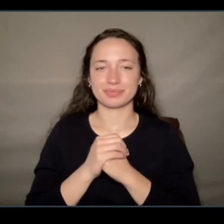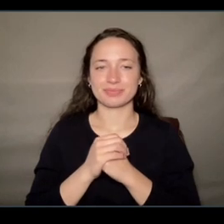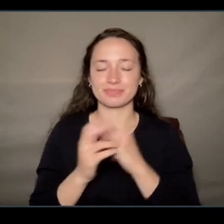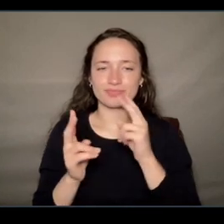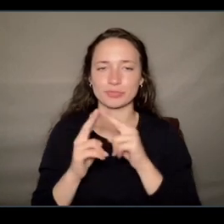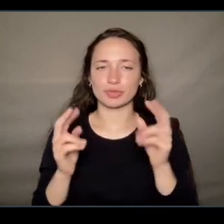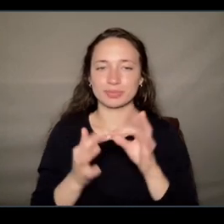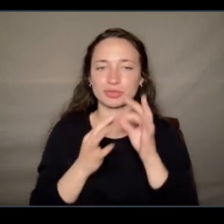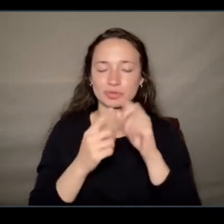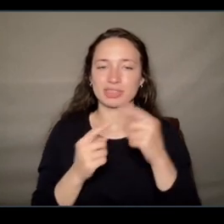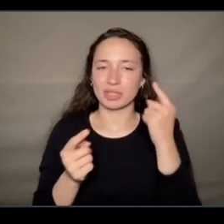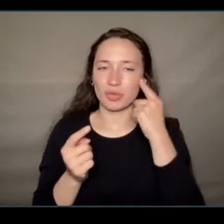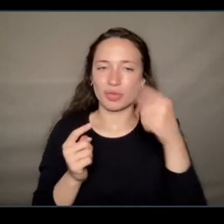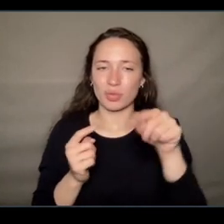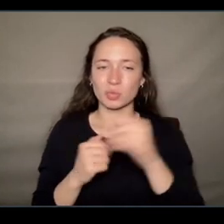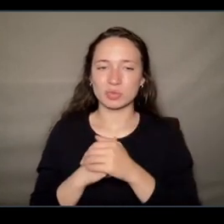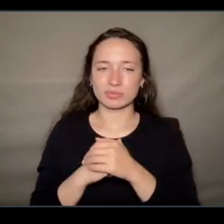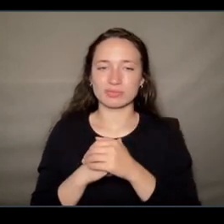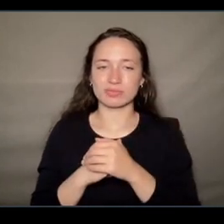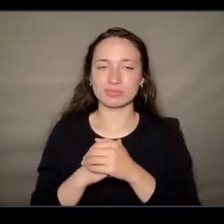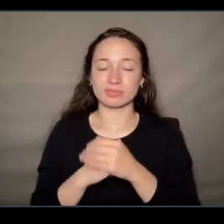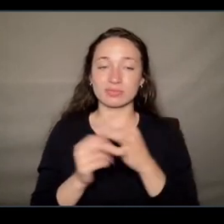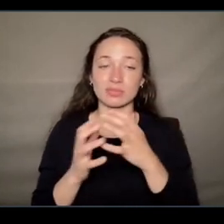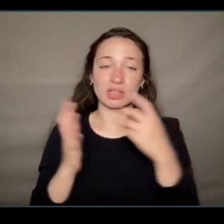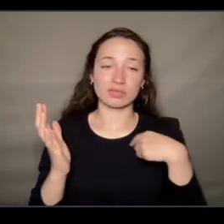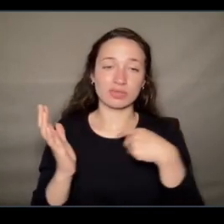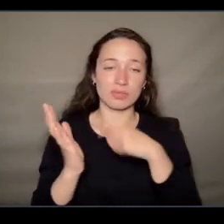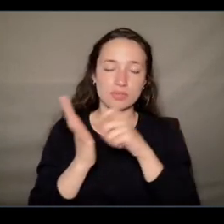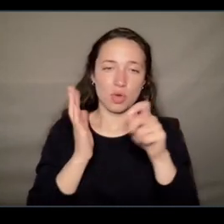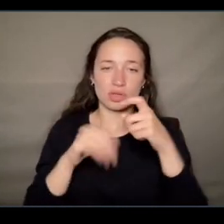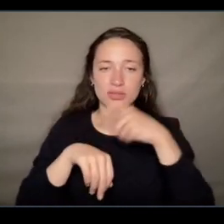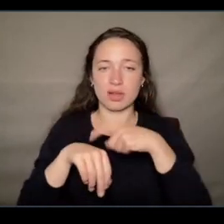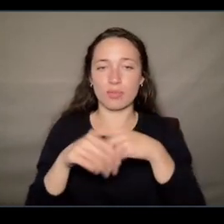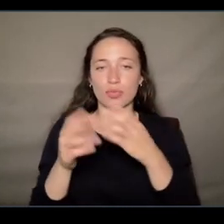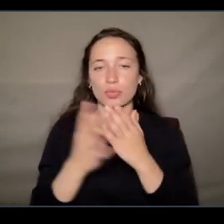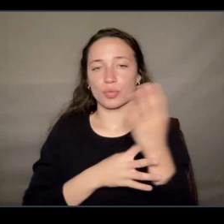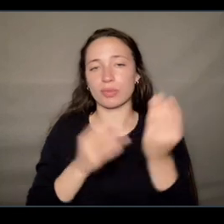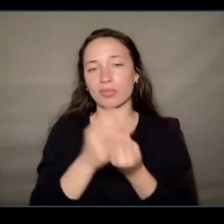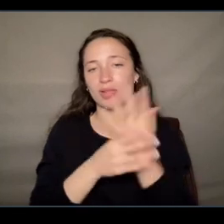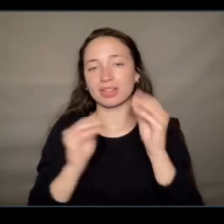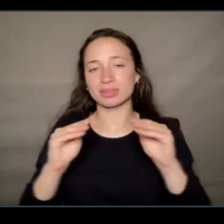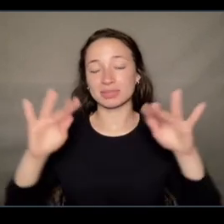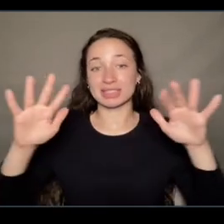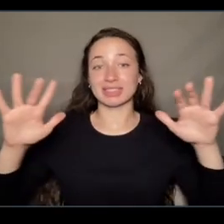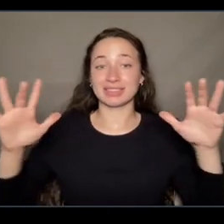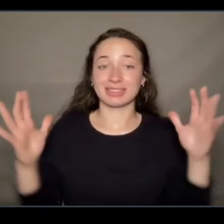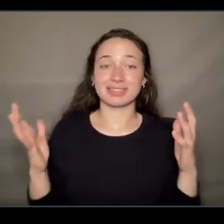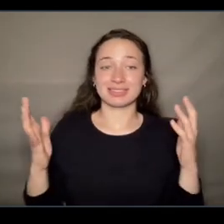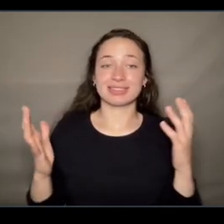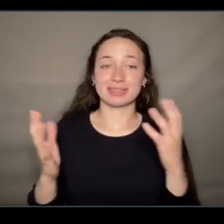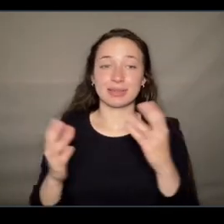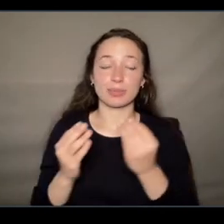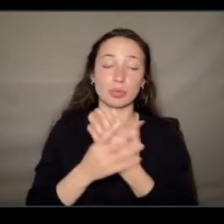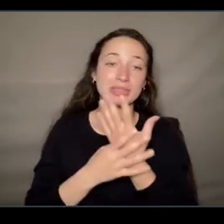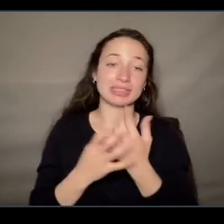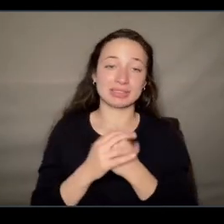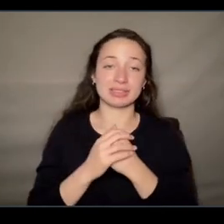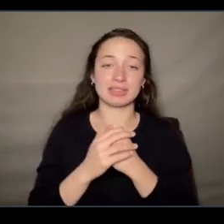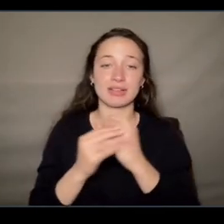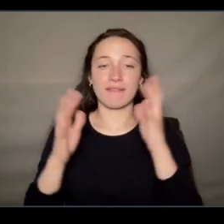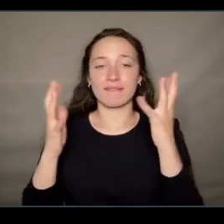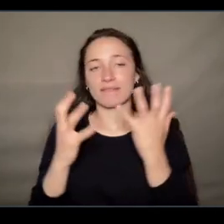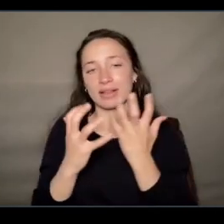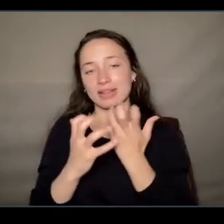So that was very special to hear those. But a lot of us mark time through blossomings and bloomings